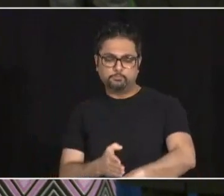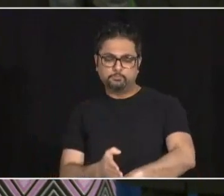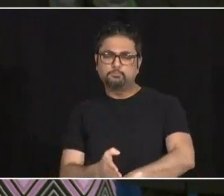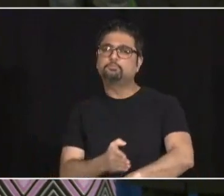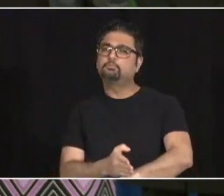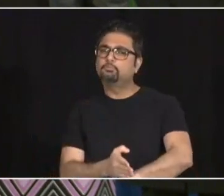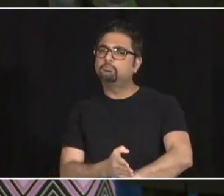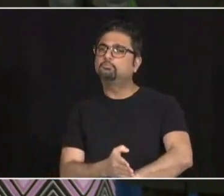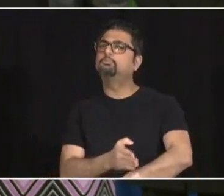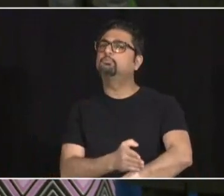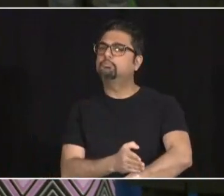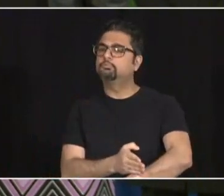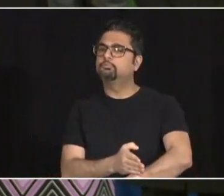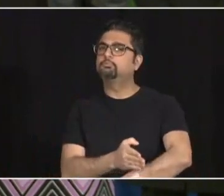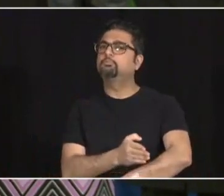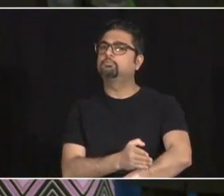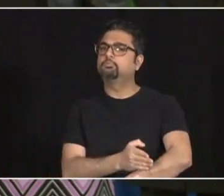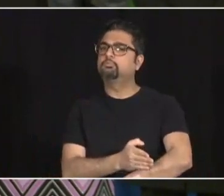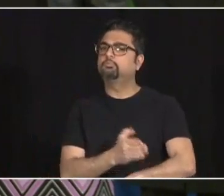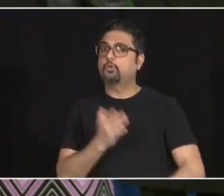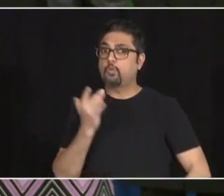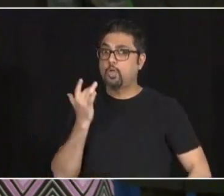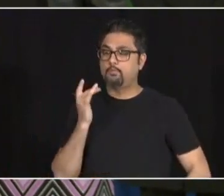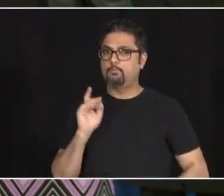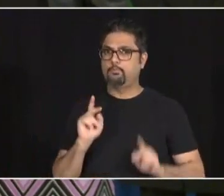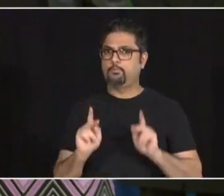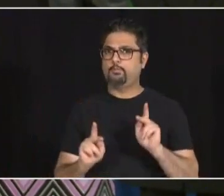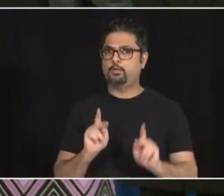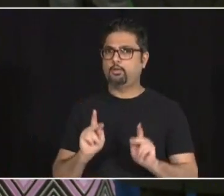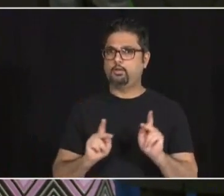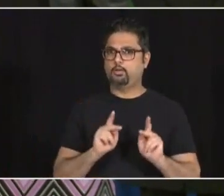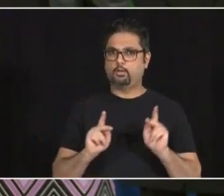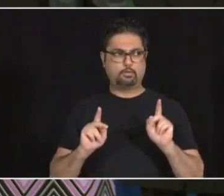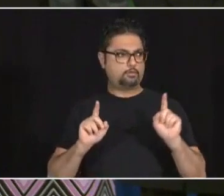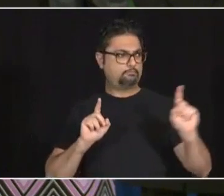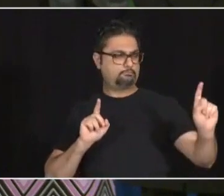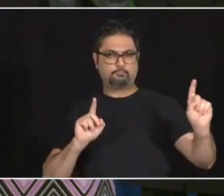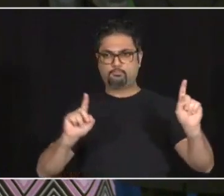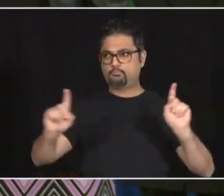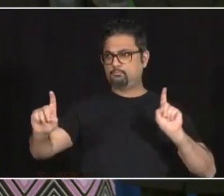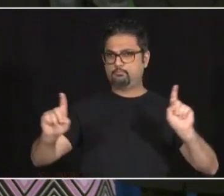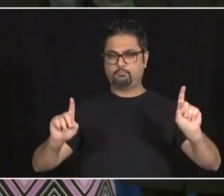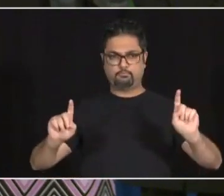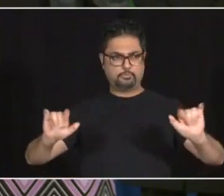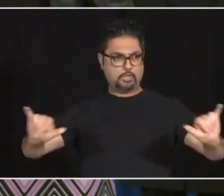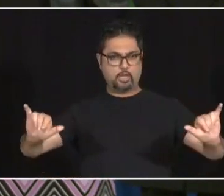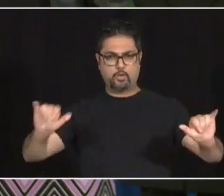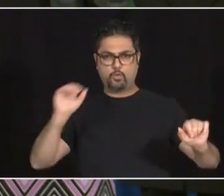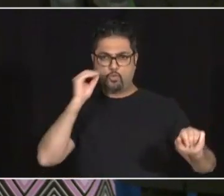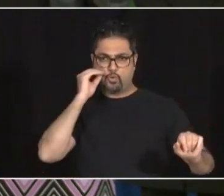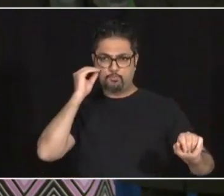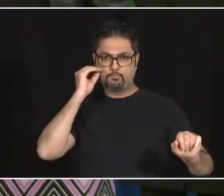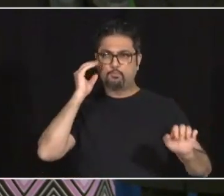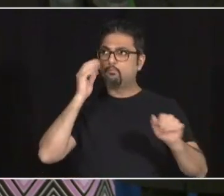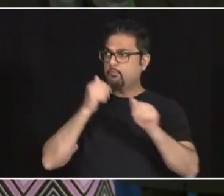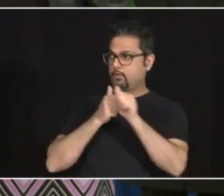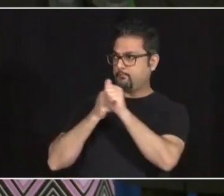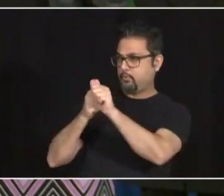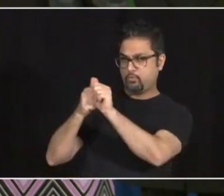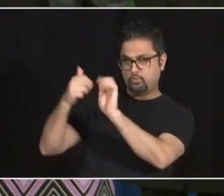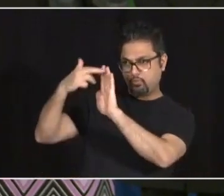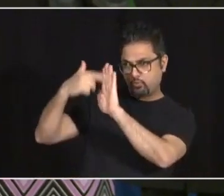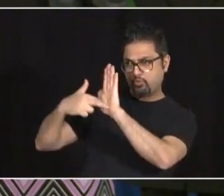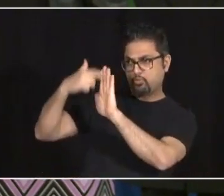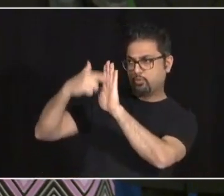the situation, because people are socially and physically distancing and listening to government officials and as well as public health officials. But currently, right